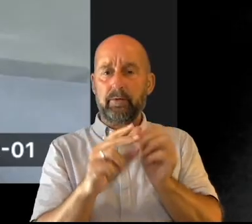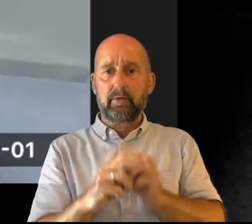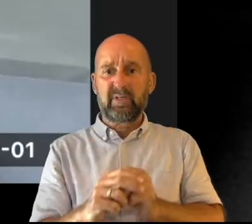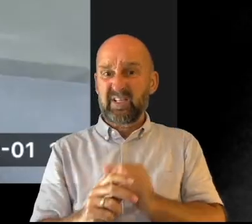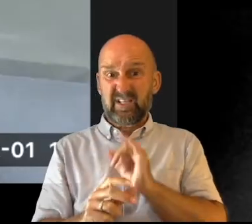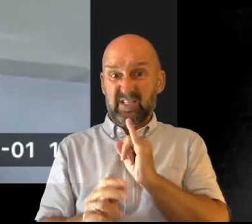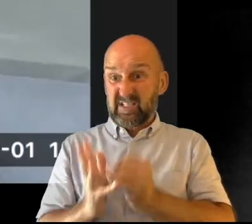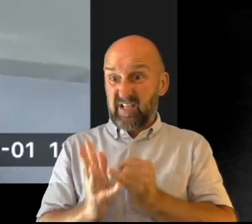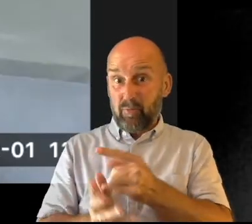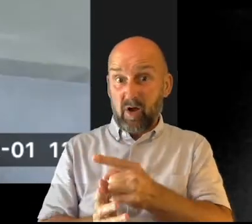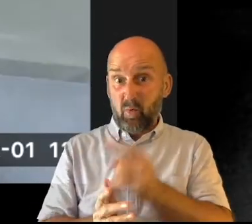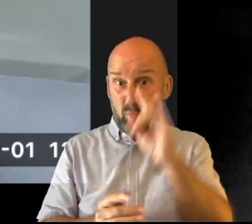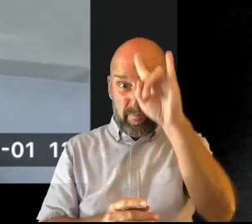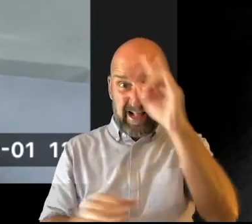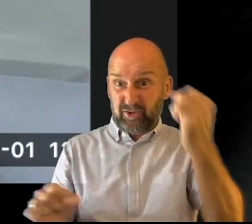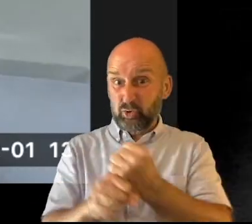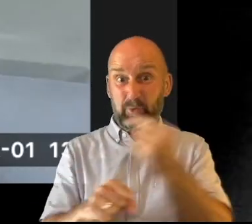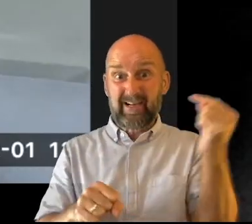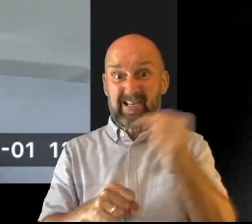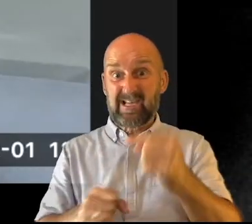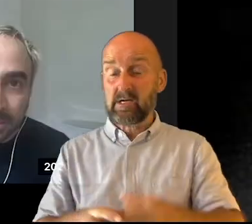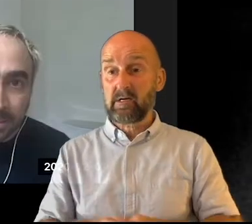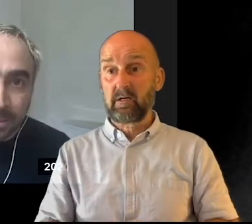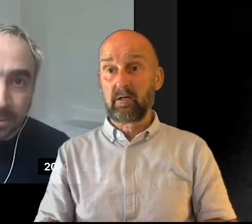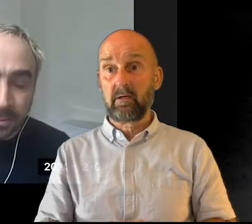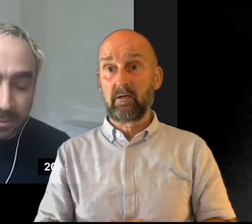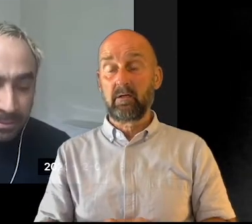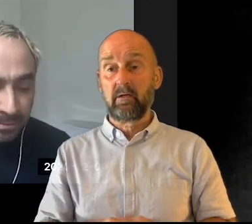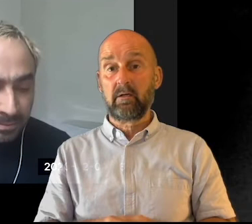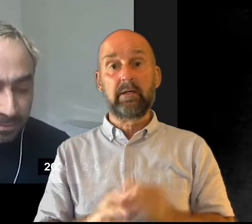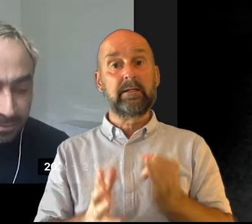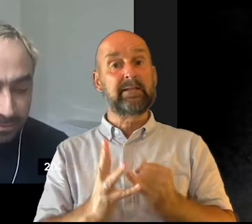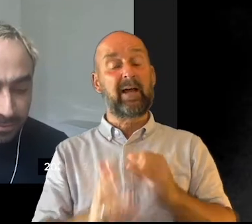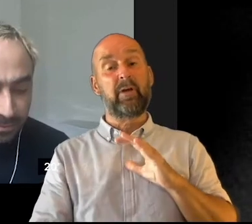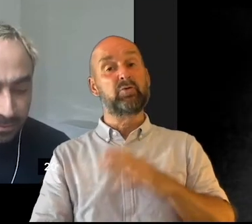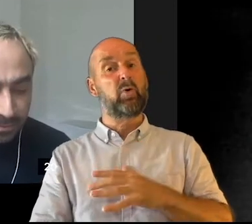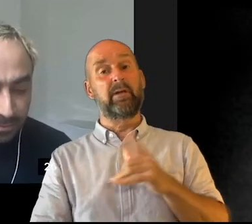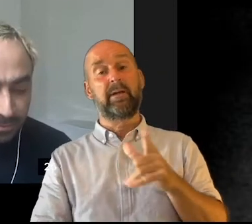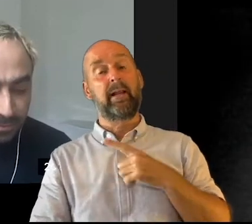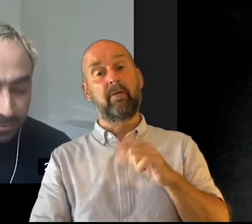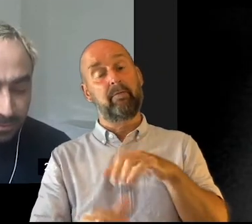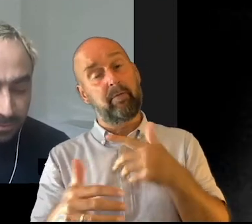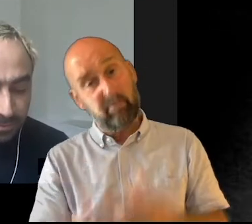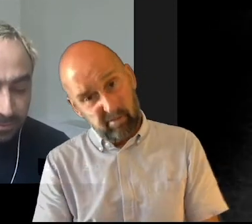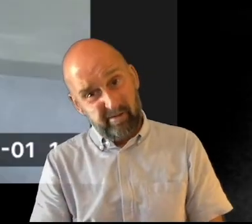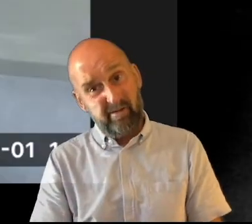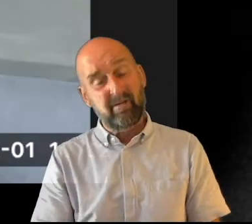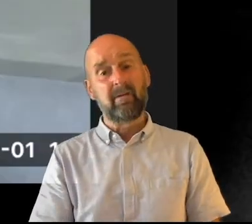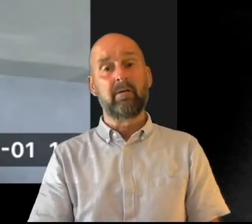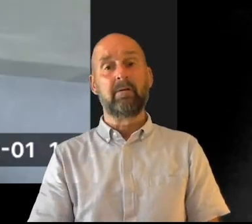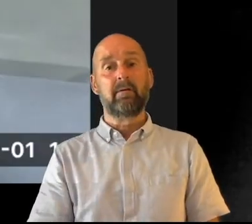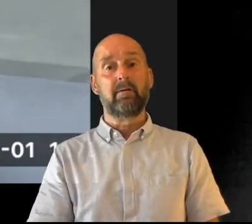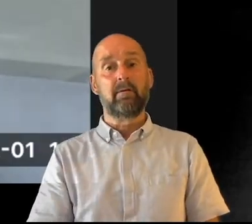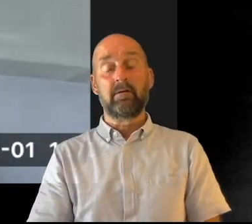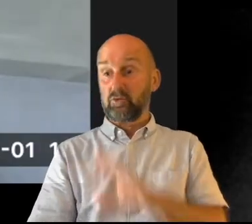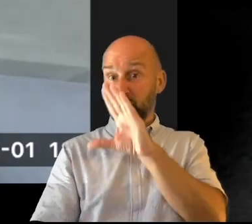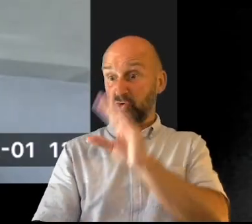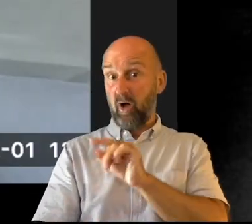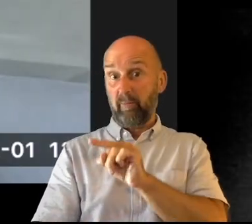Samrah, what the hell are you doing here, man? Samrah, exhausted, almost falls into his arms.